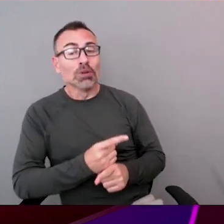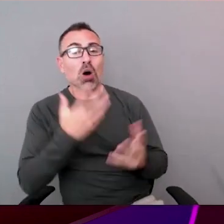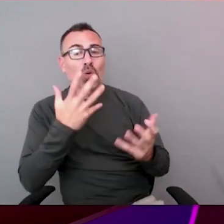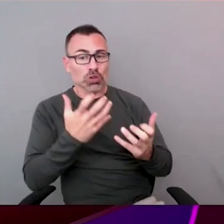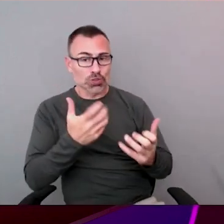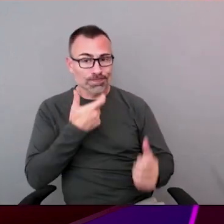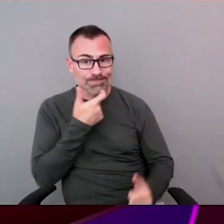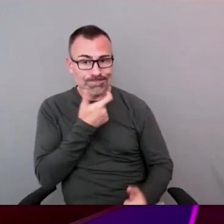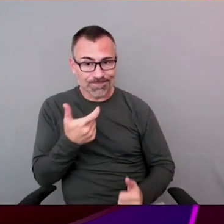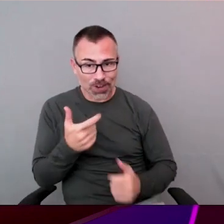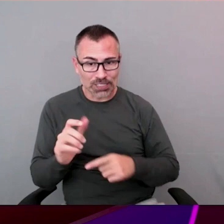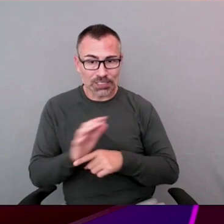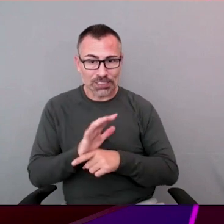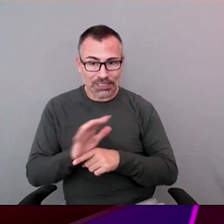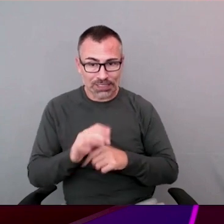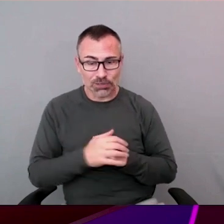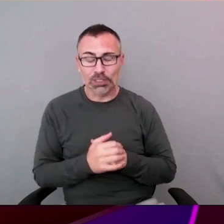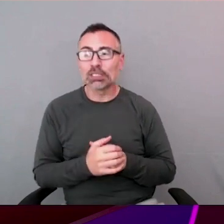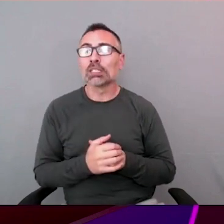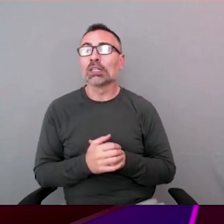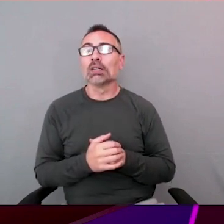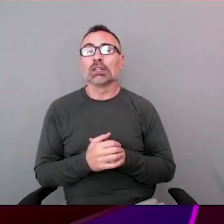some of the on-demand videos. If you have questions,